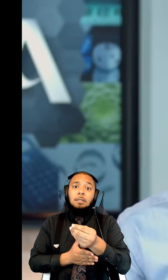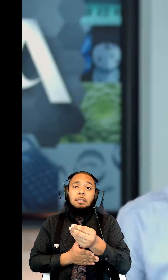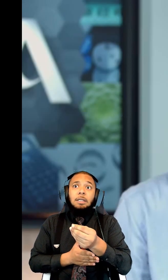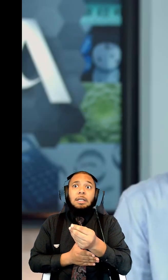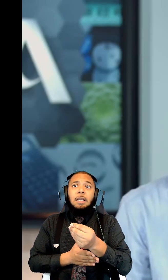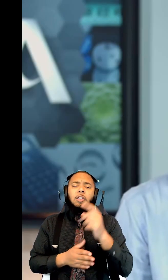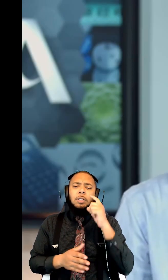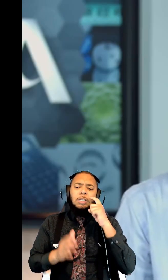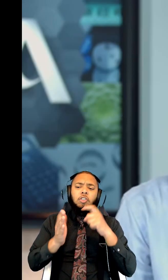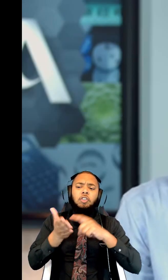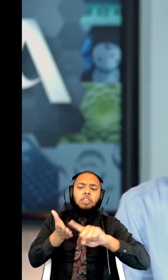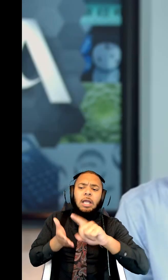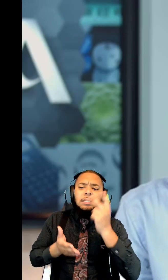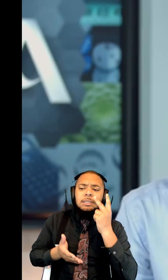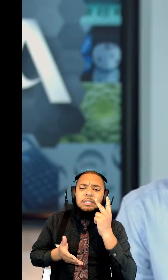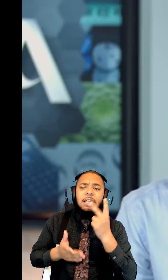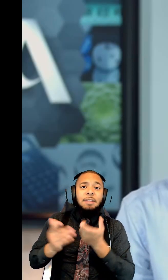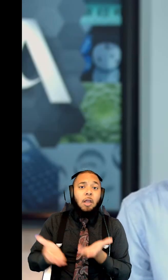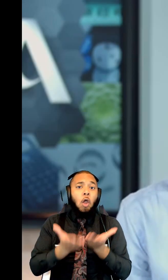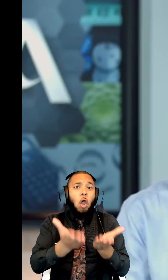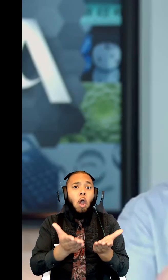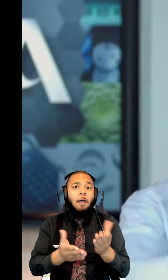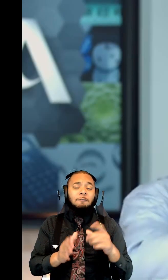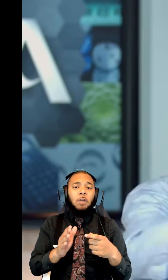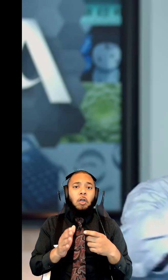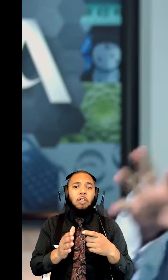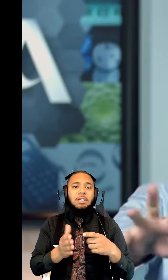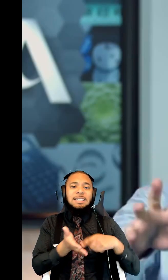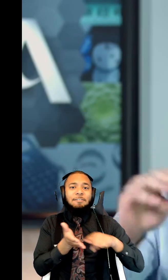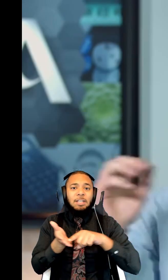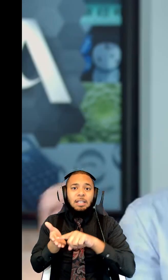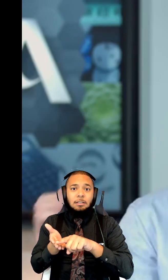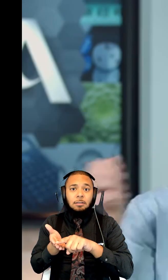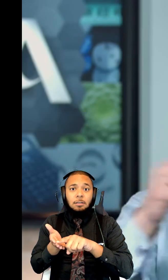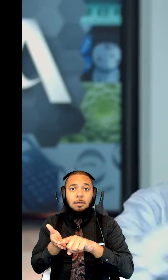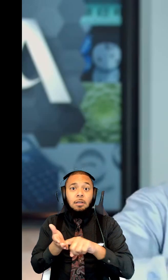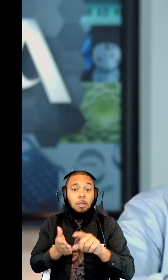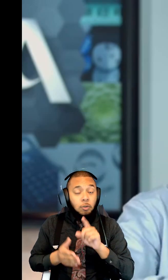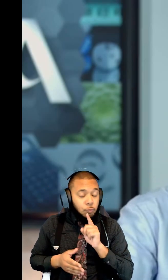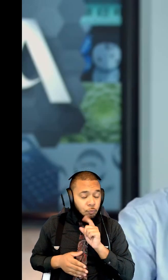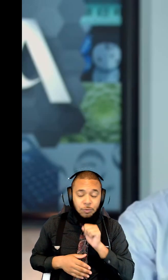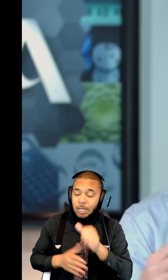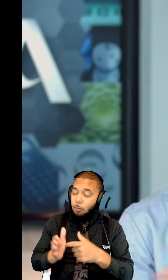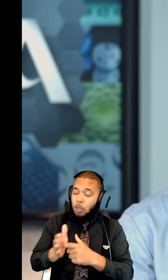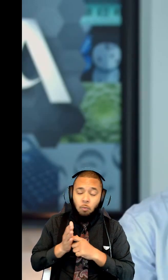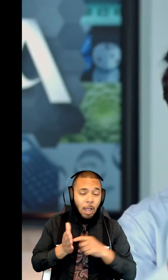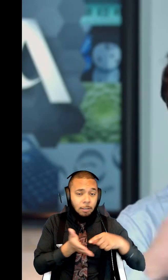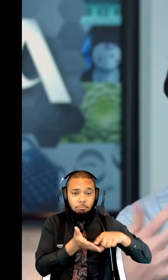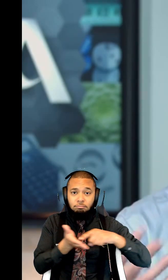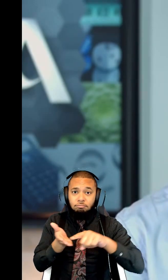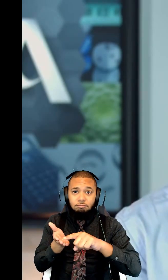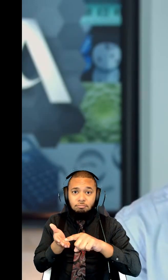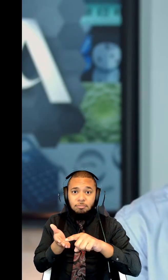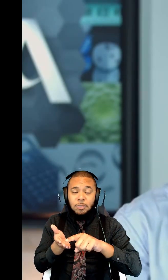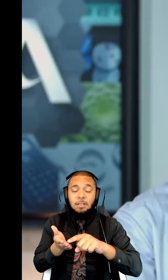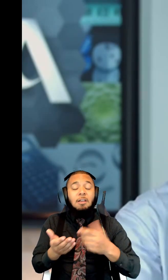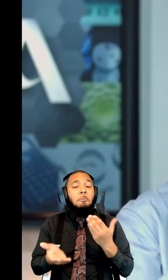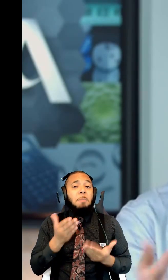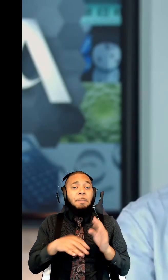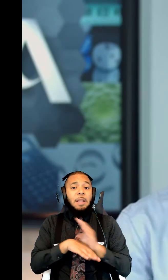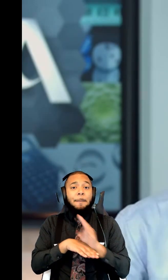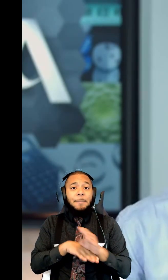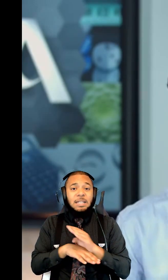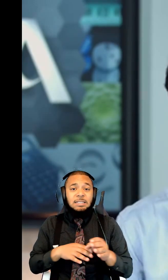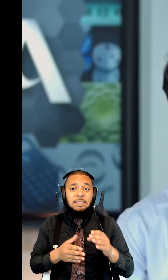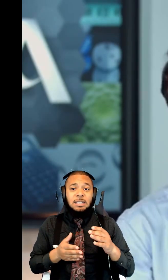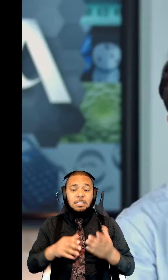don't. It's not required. They can take their extra profits and reinvest into the business to look at new technologies or